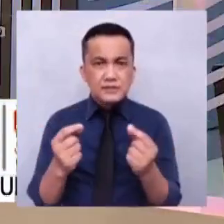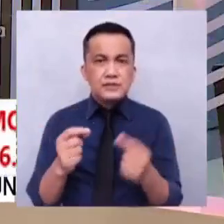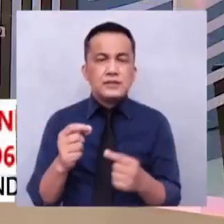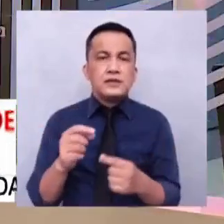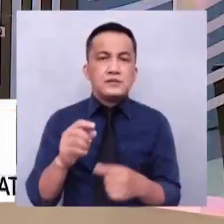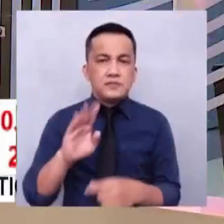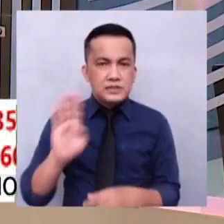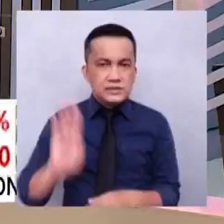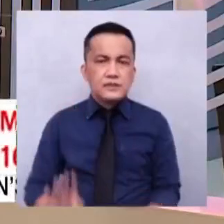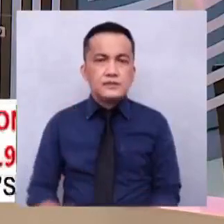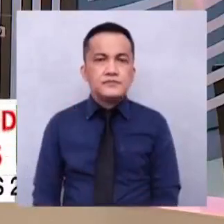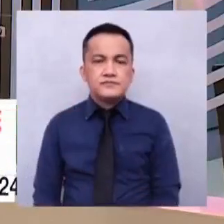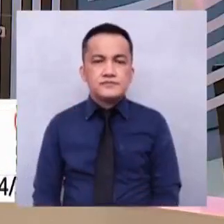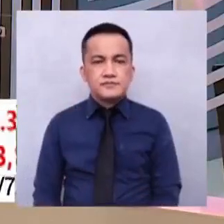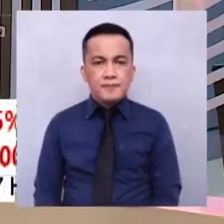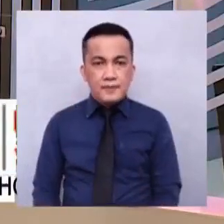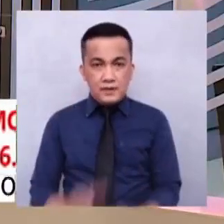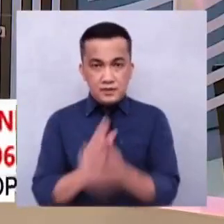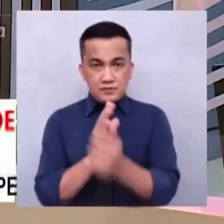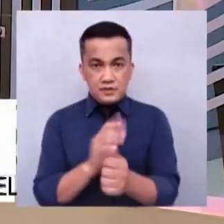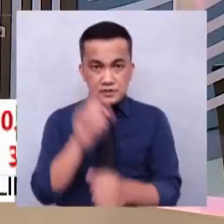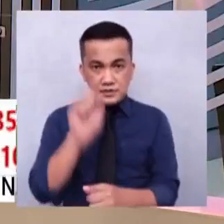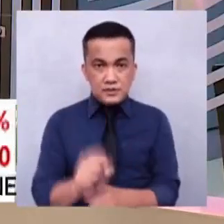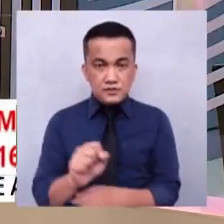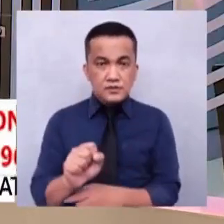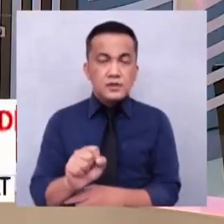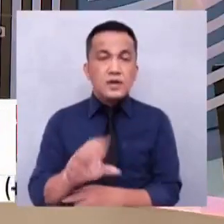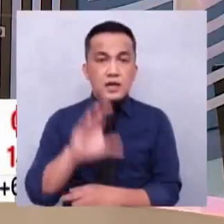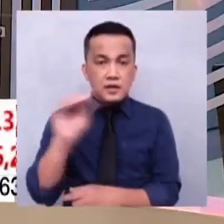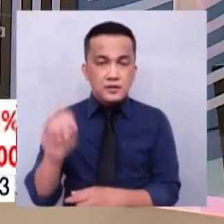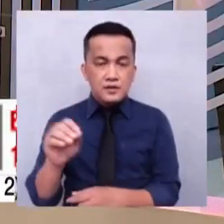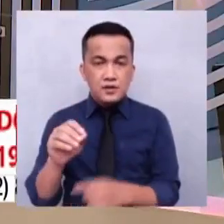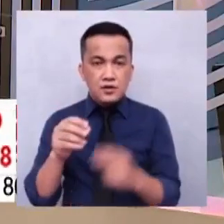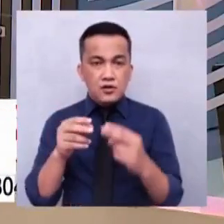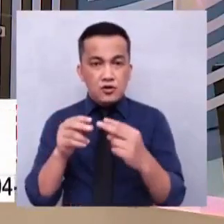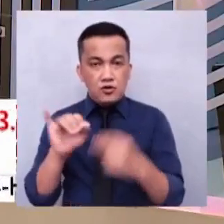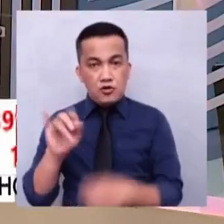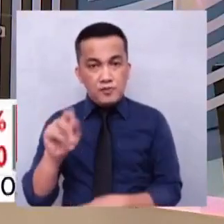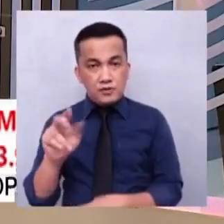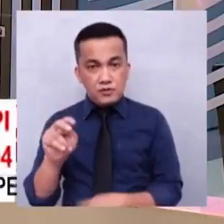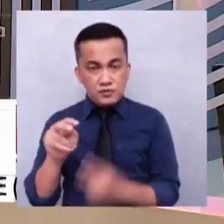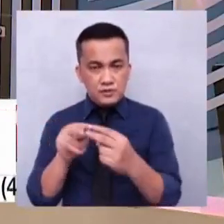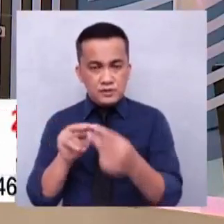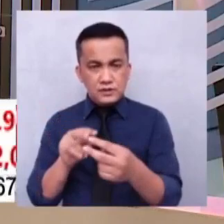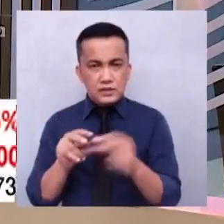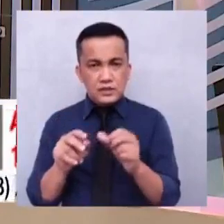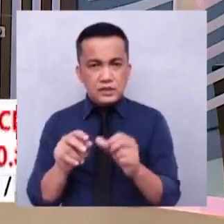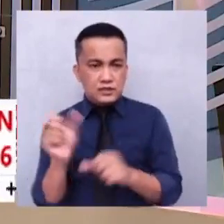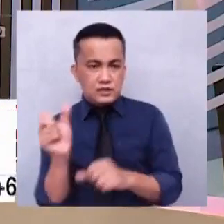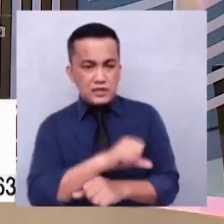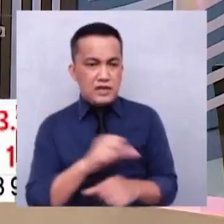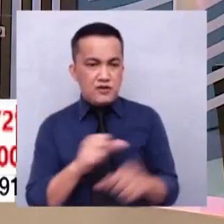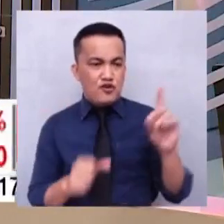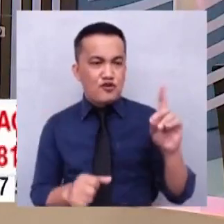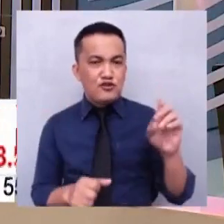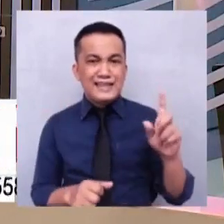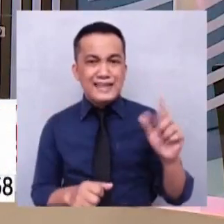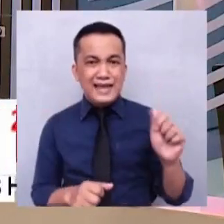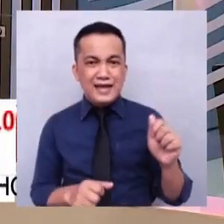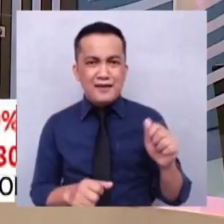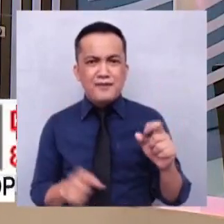An expert from South Africa believes the Omicron variant could outcompete the Delta variant in terms of